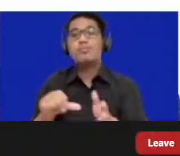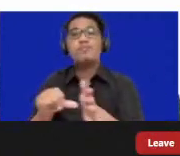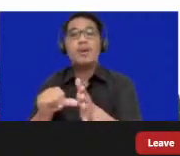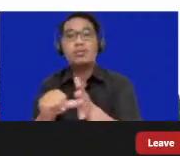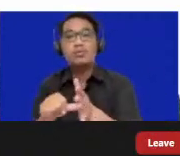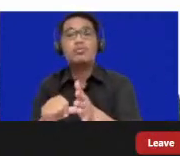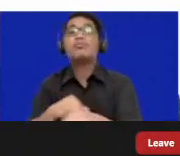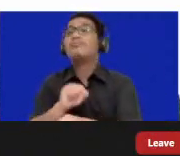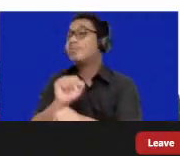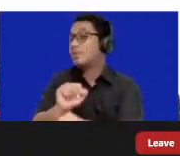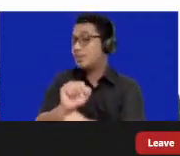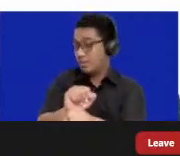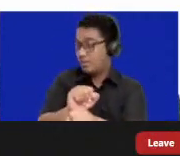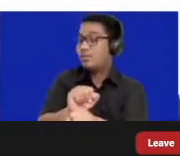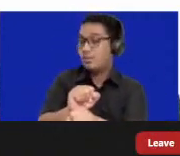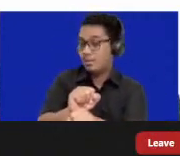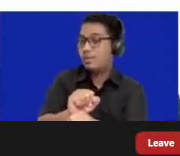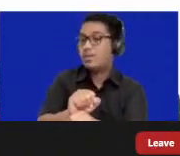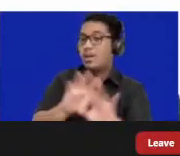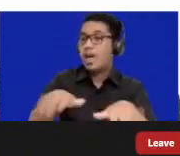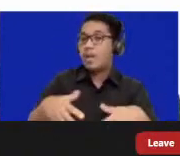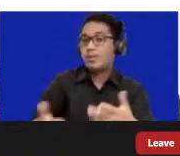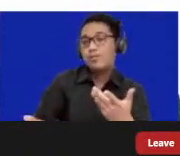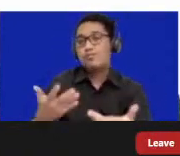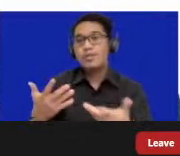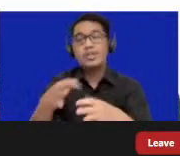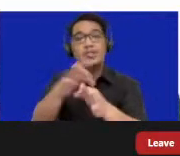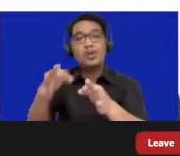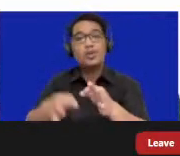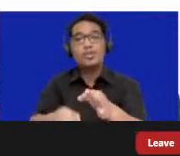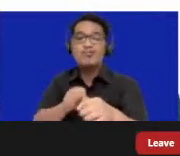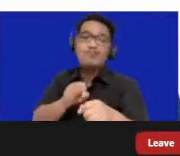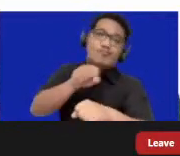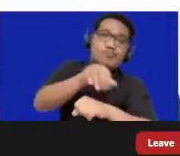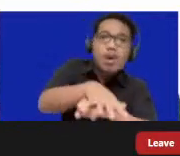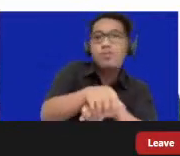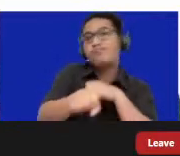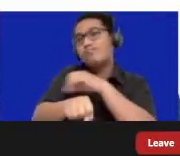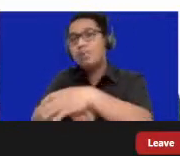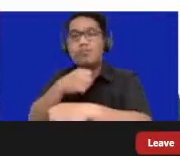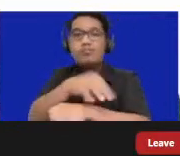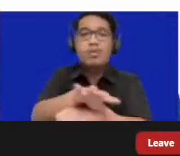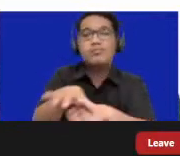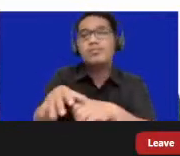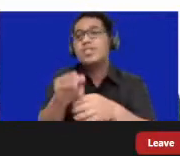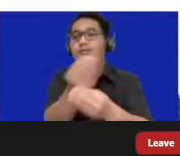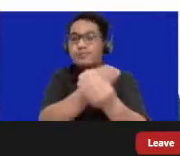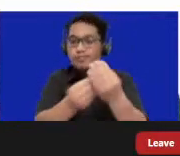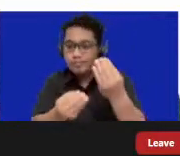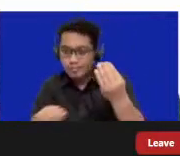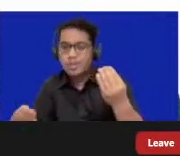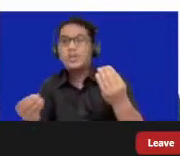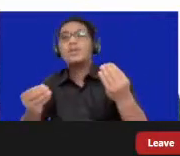impact of these disasters on public infrastructure. When I look at what Bangladesh has achieved in